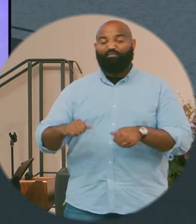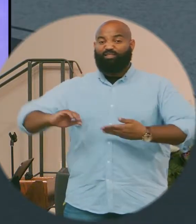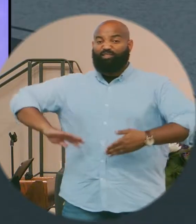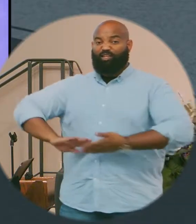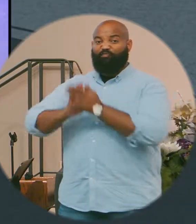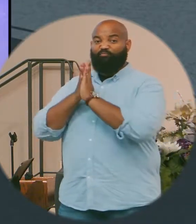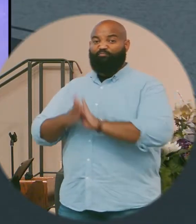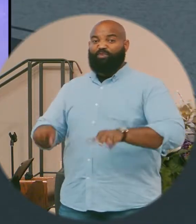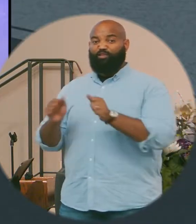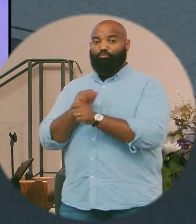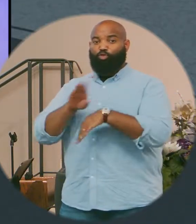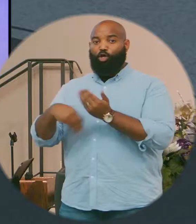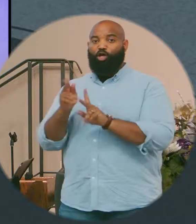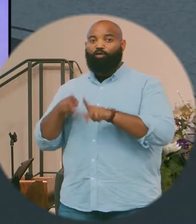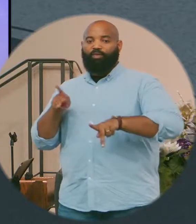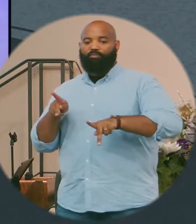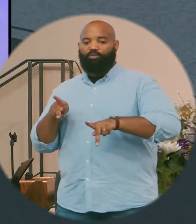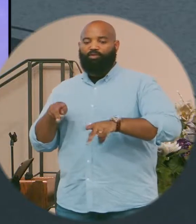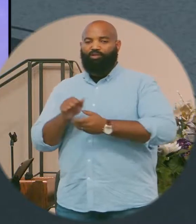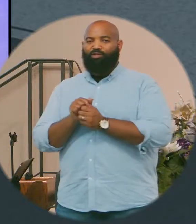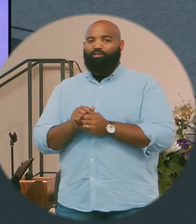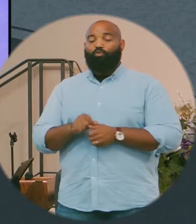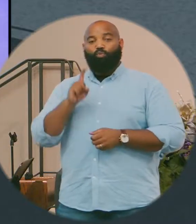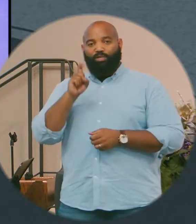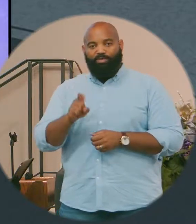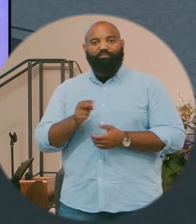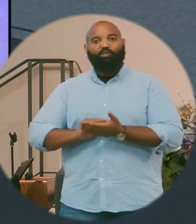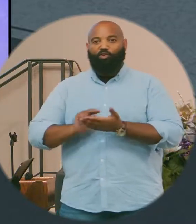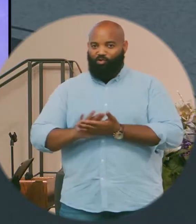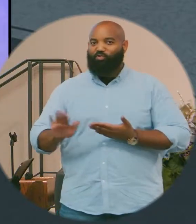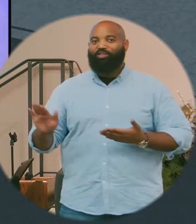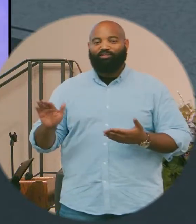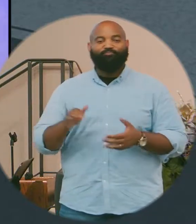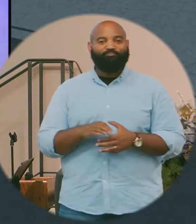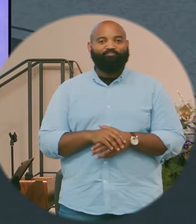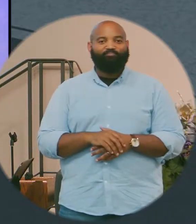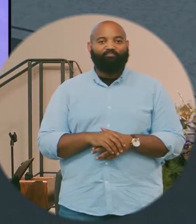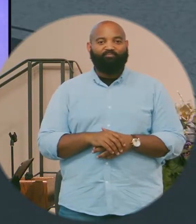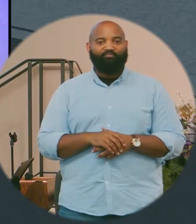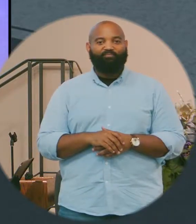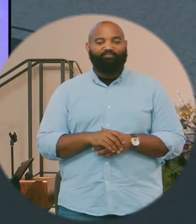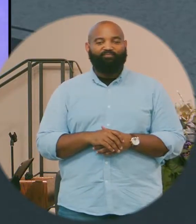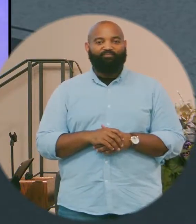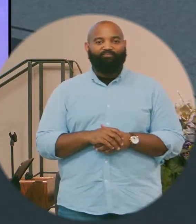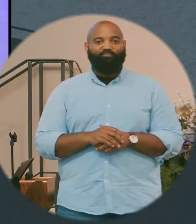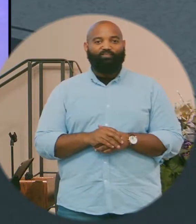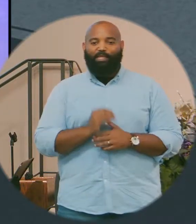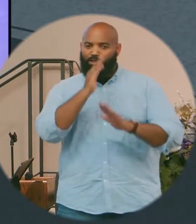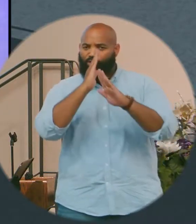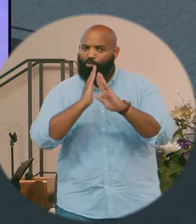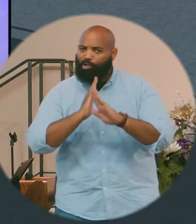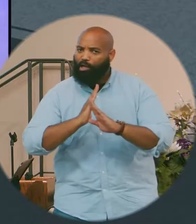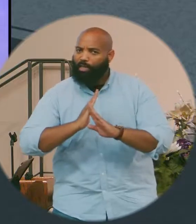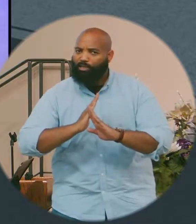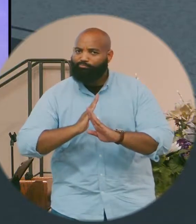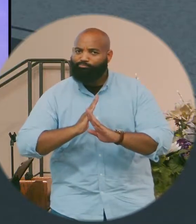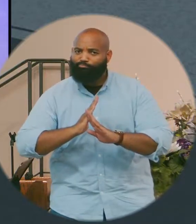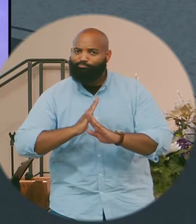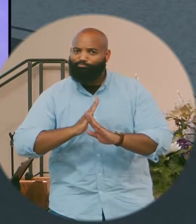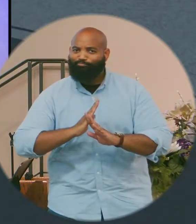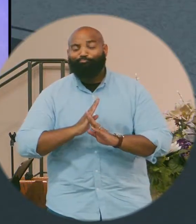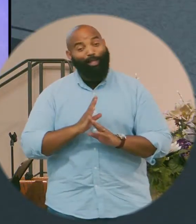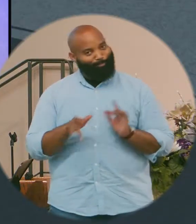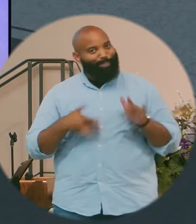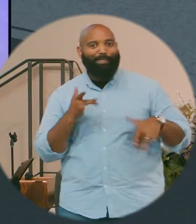Without holiness, no one will see the Lord. Don't get quiet on me now. No holy messages get people quiet. Don't get quiet on me now. He's